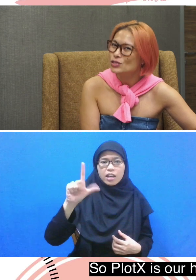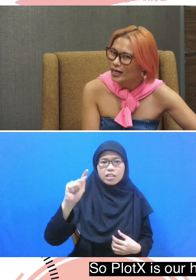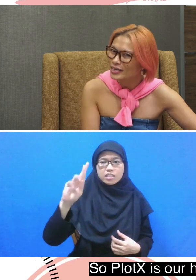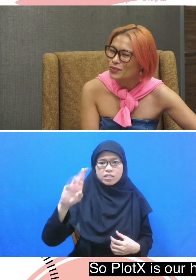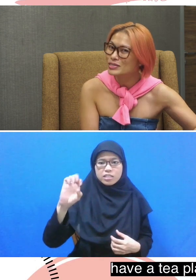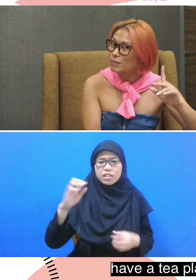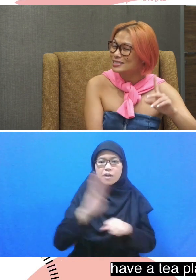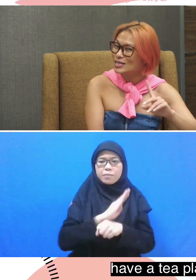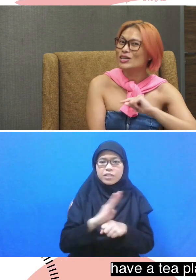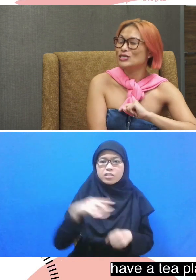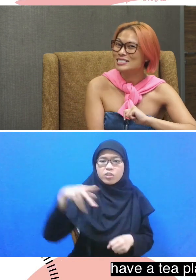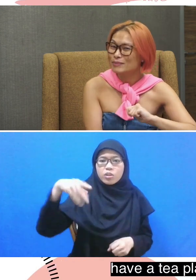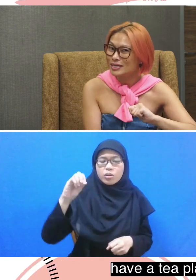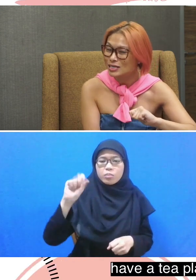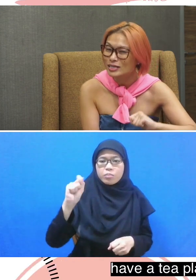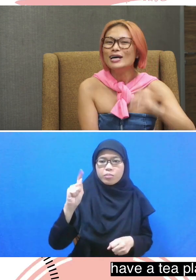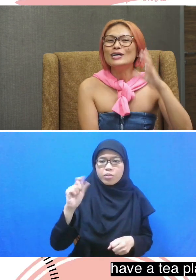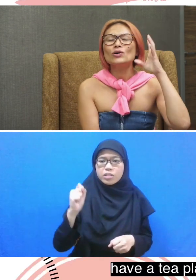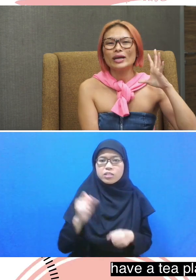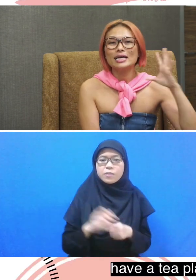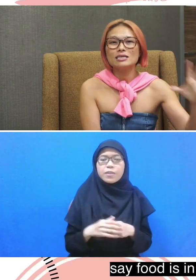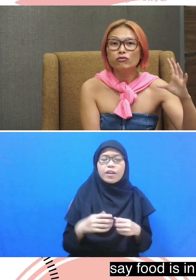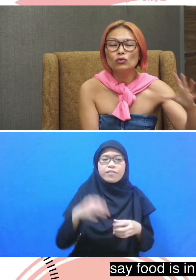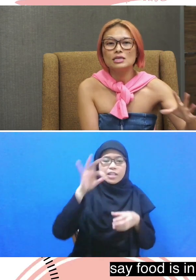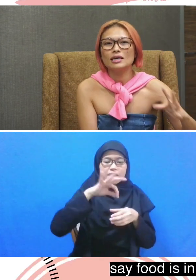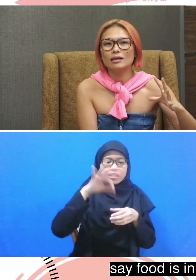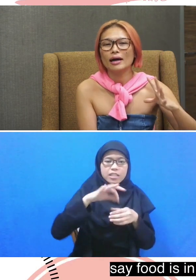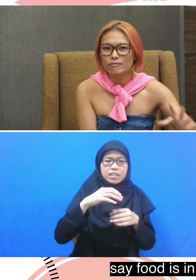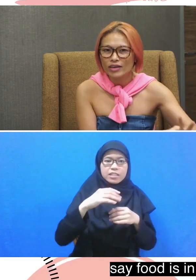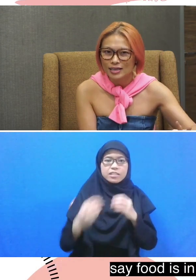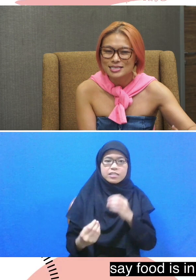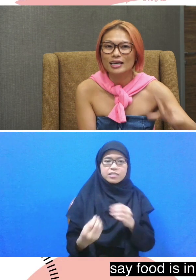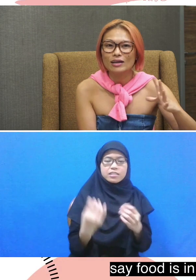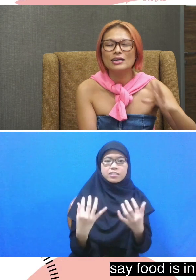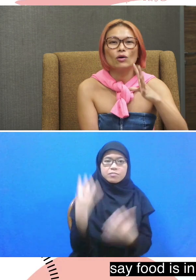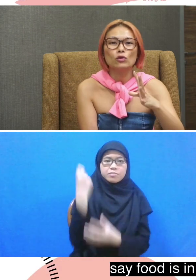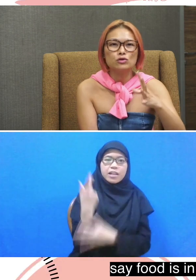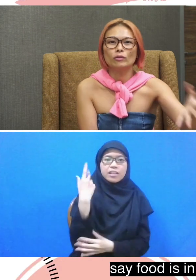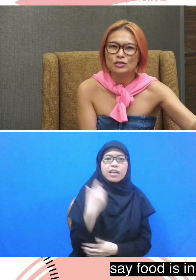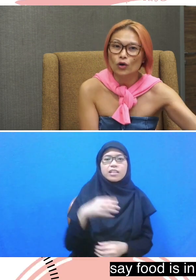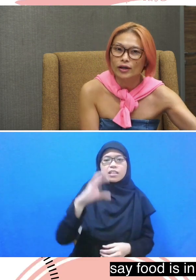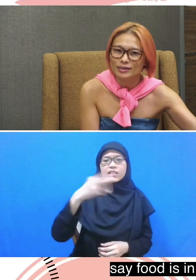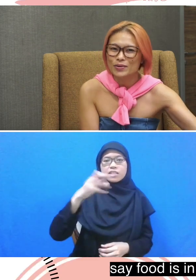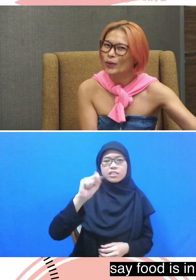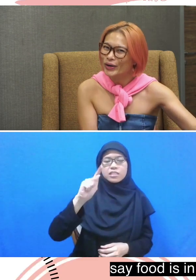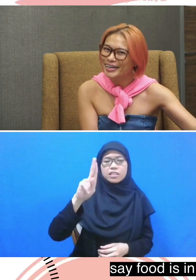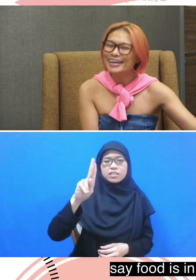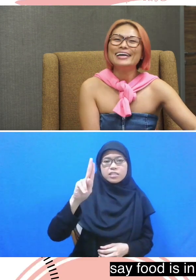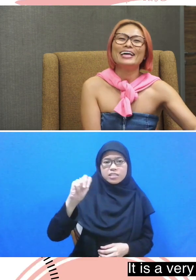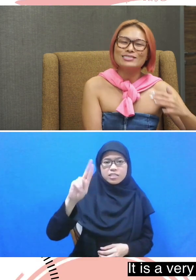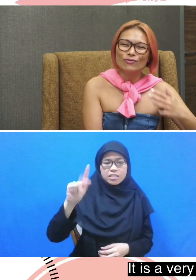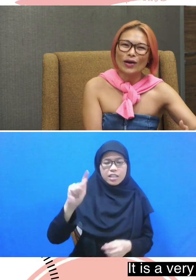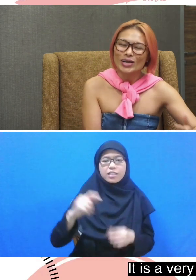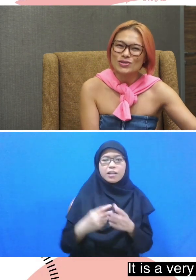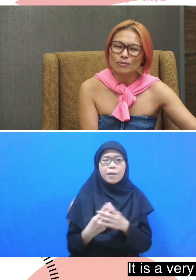businesses in China. We have a tea plantation and a chestnut plantation. So when I say food is in my veins, it's also from the soil that we own.